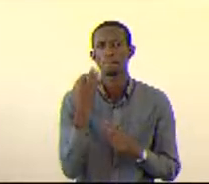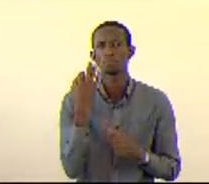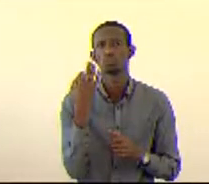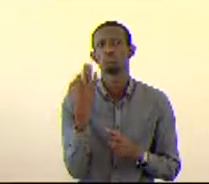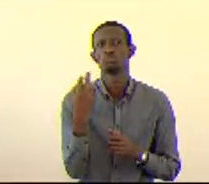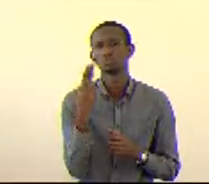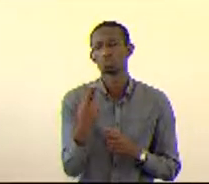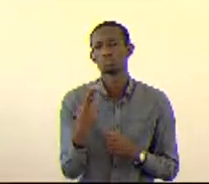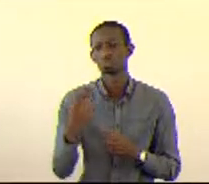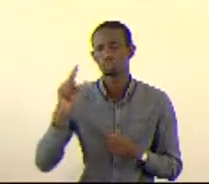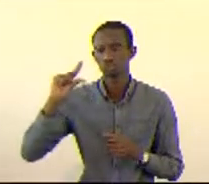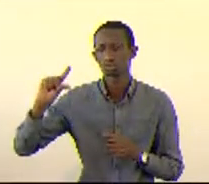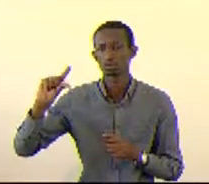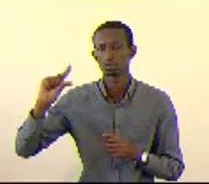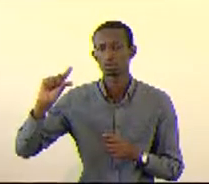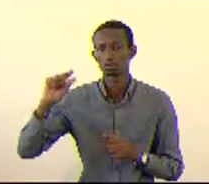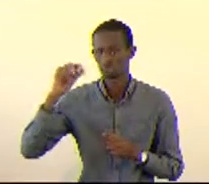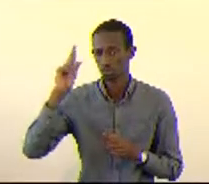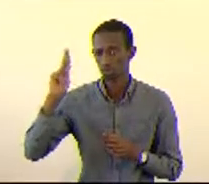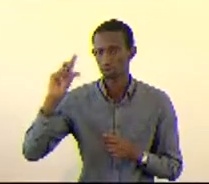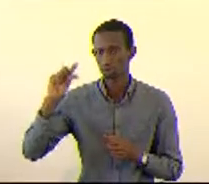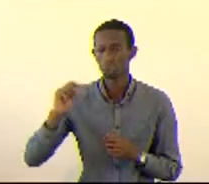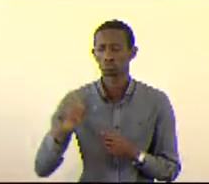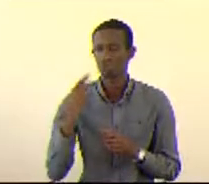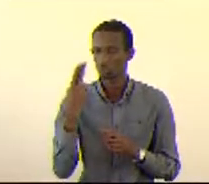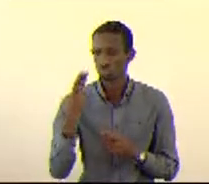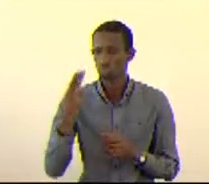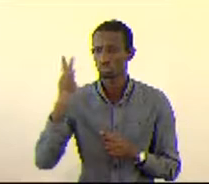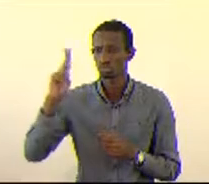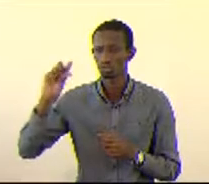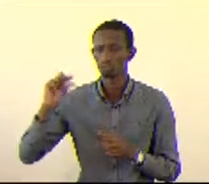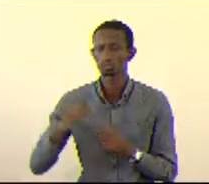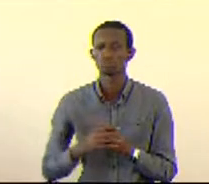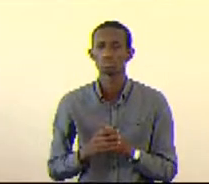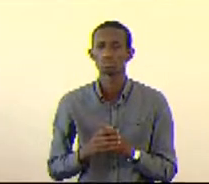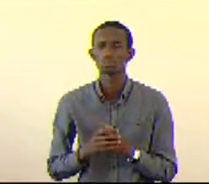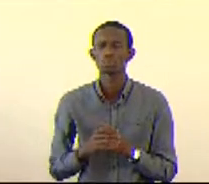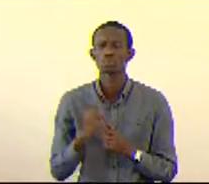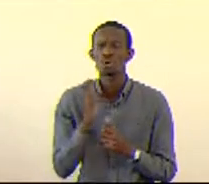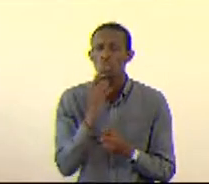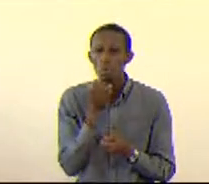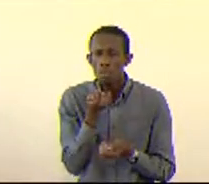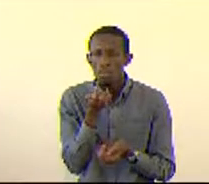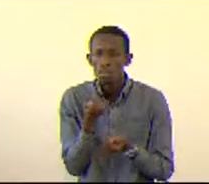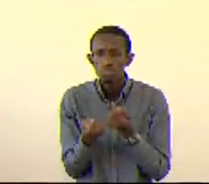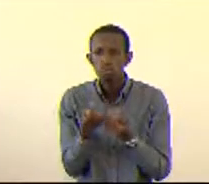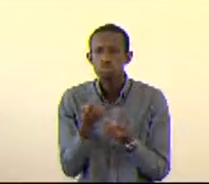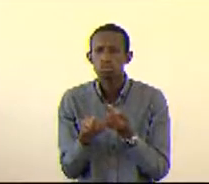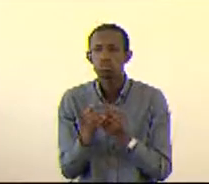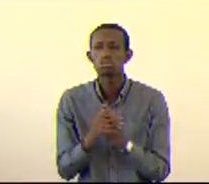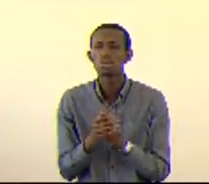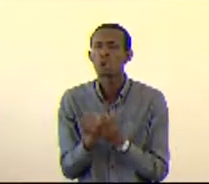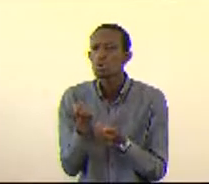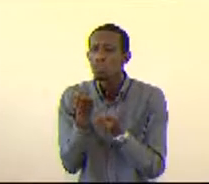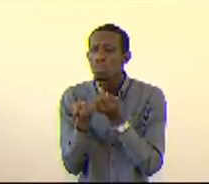To change 2 kilograms of mercury to gas at its boiling point, okay? So we want the amount of heat.